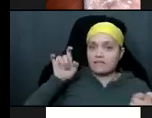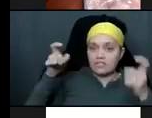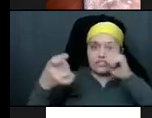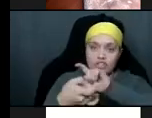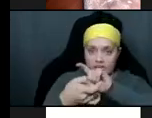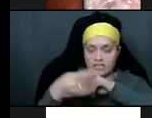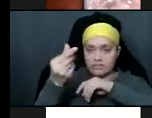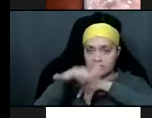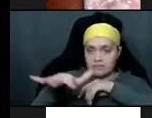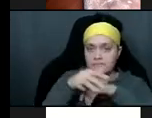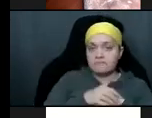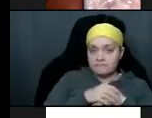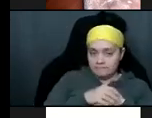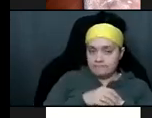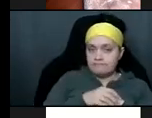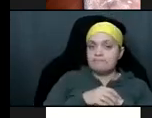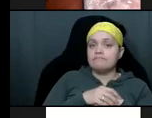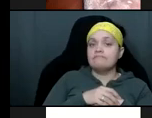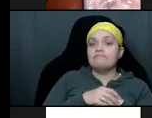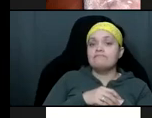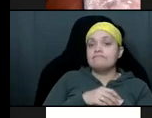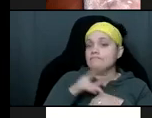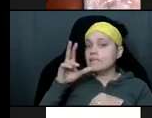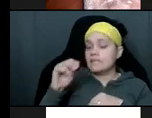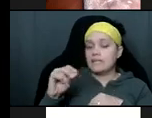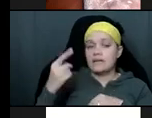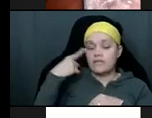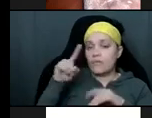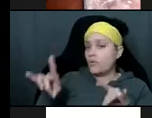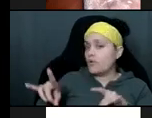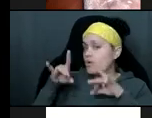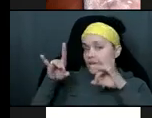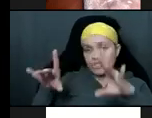landscape. No, not so for Australia.